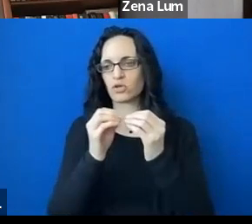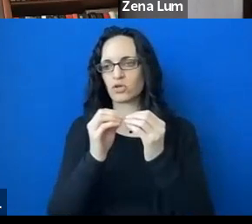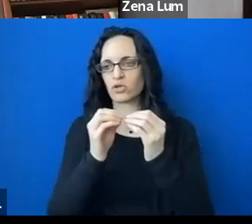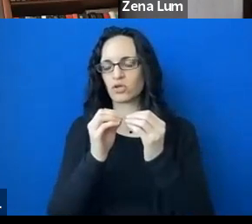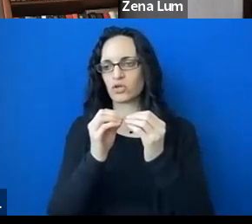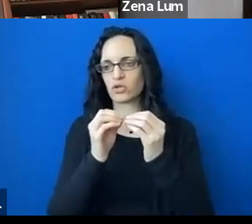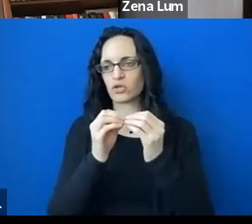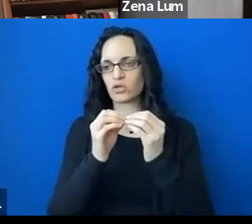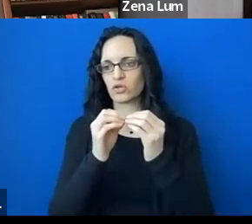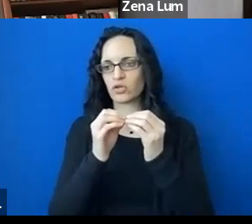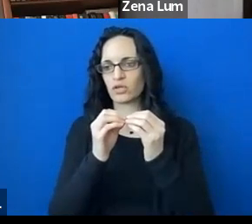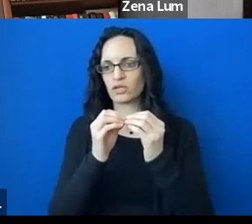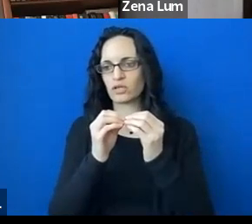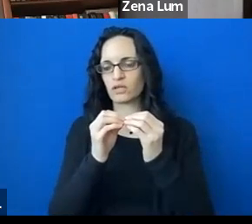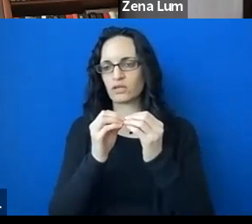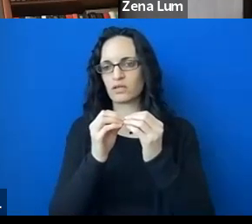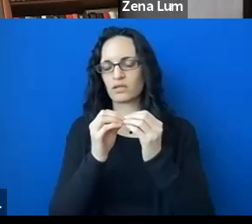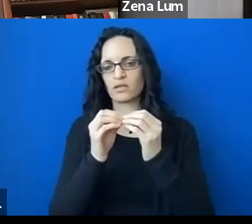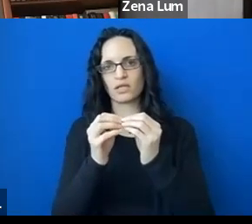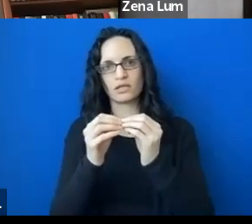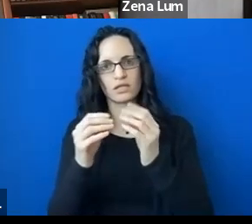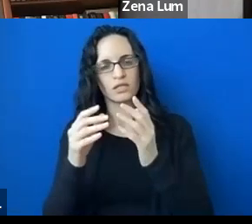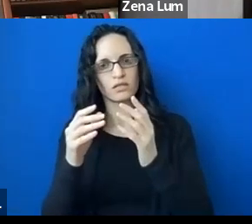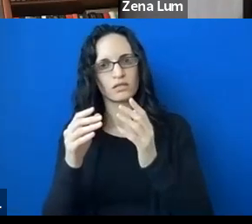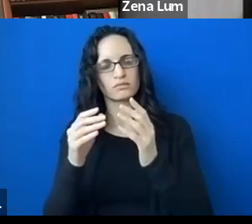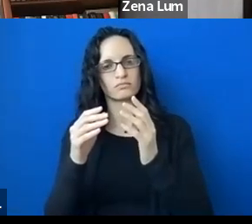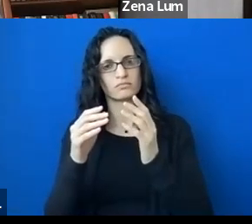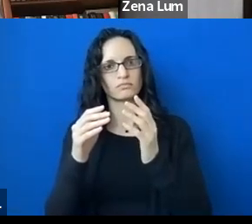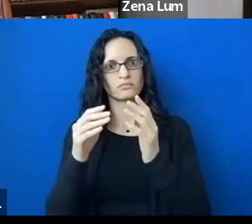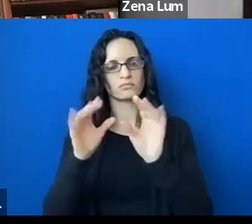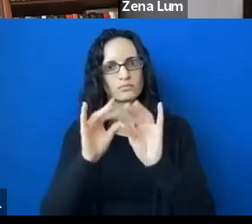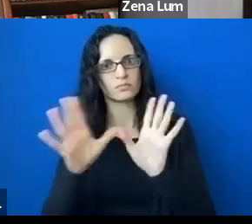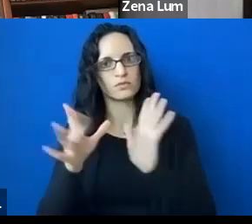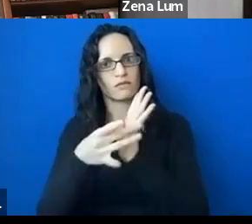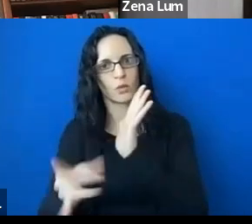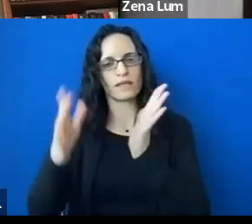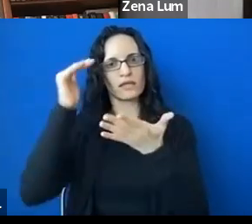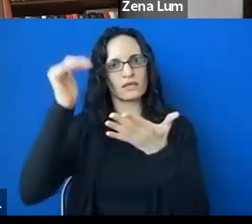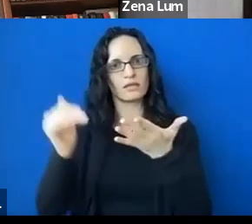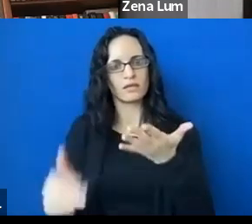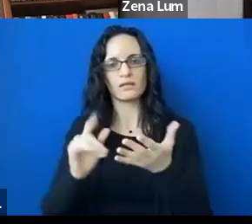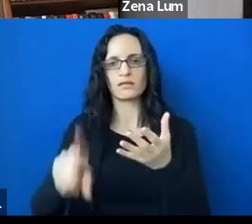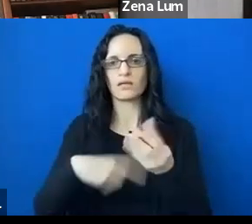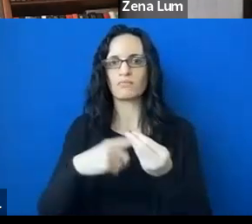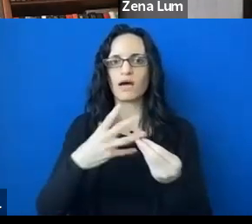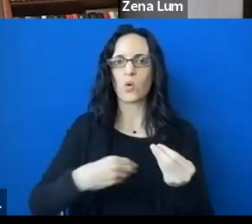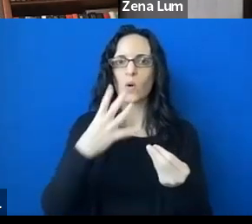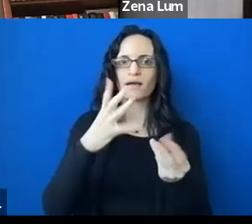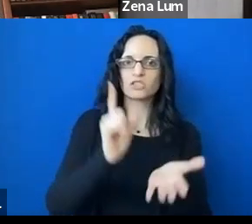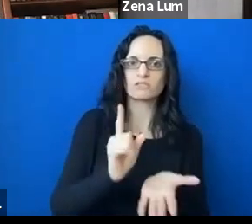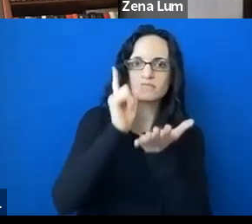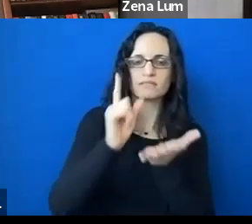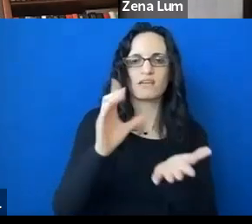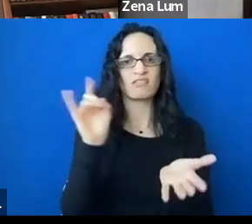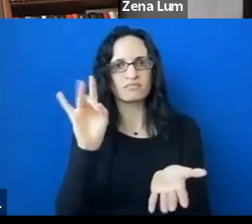fluently lays out a lot of what's already been said about white supremacy culture and the unbelievable systemic